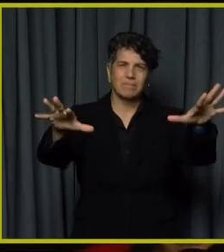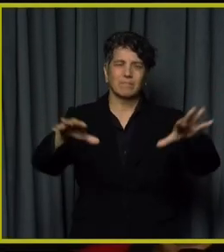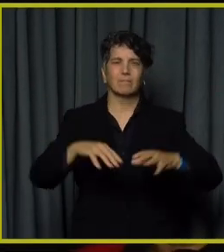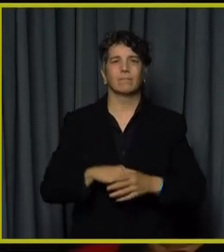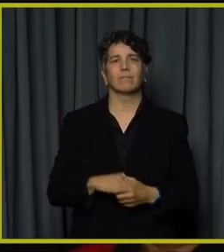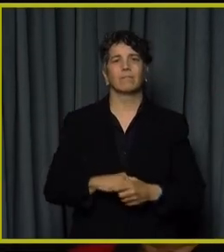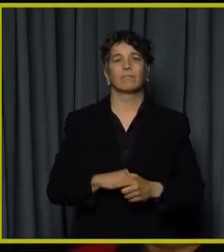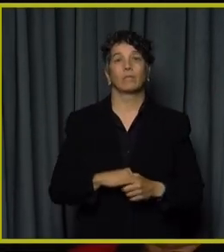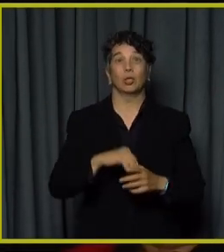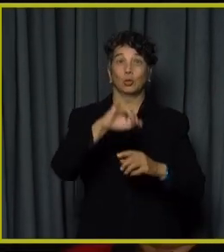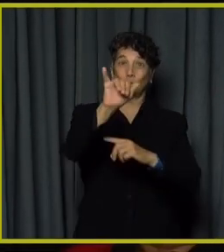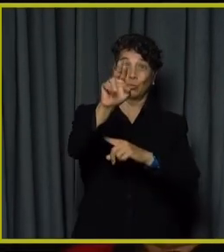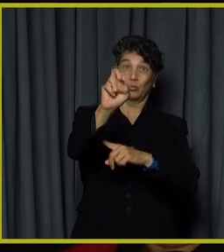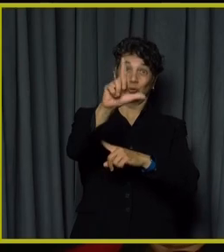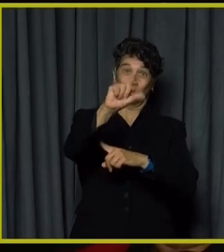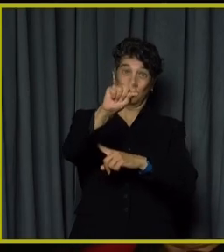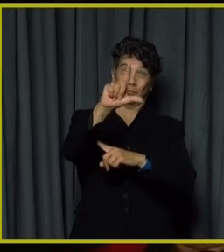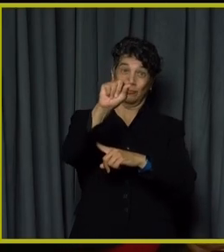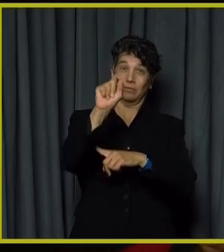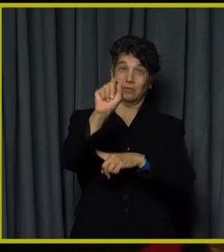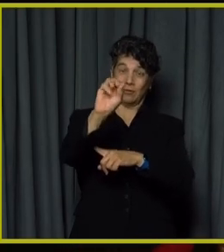June2020.org or text MORAL